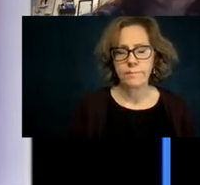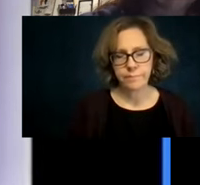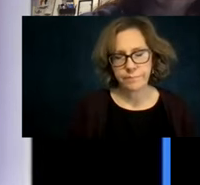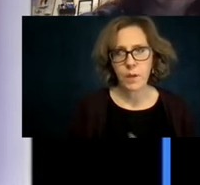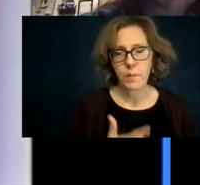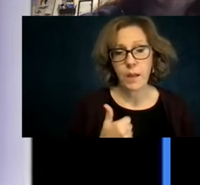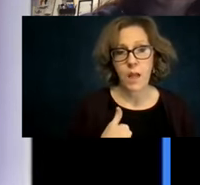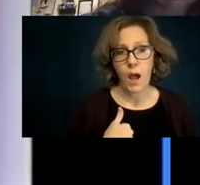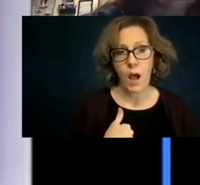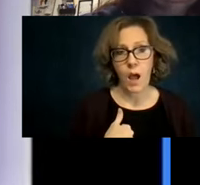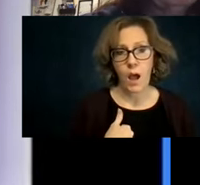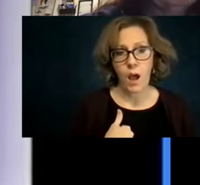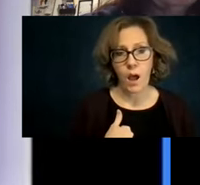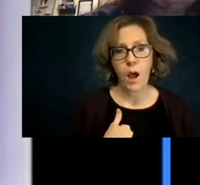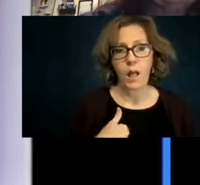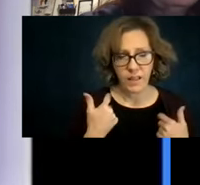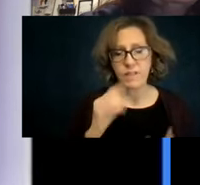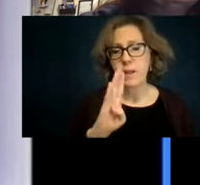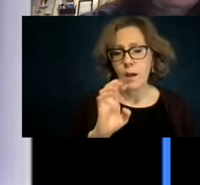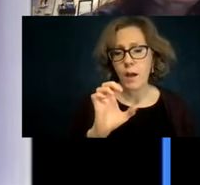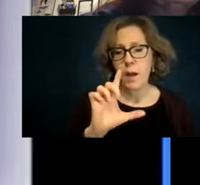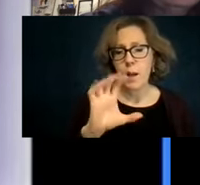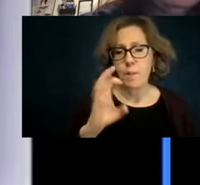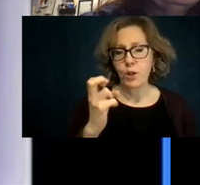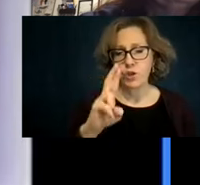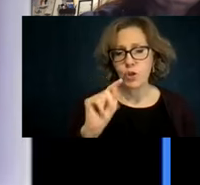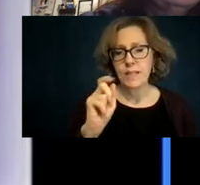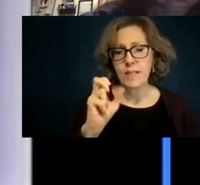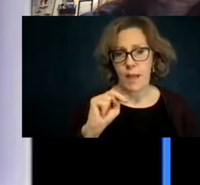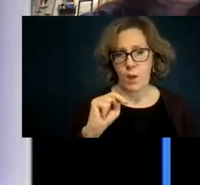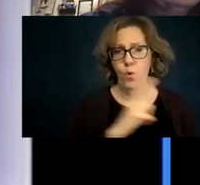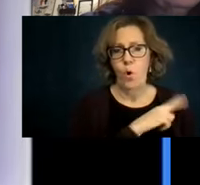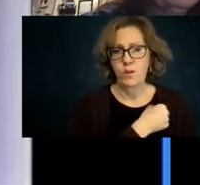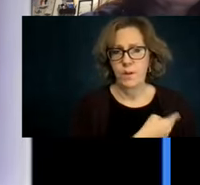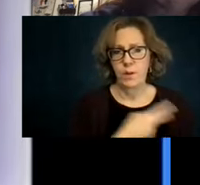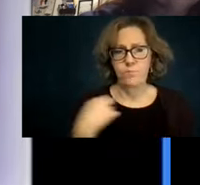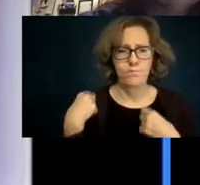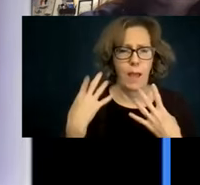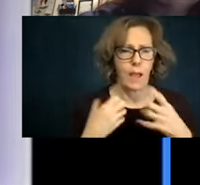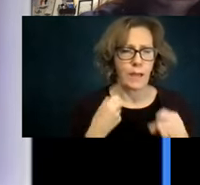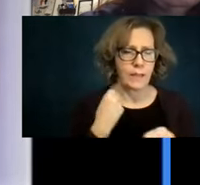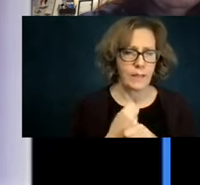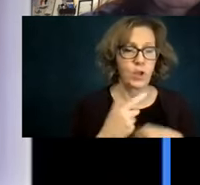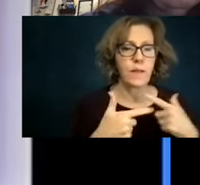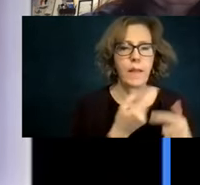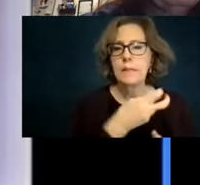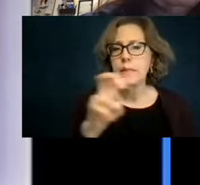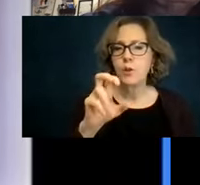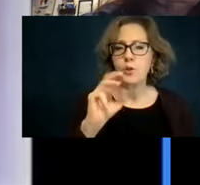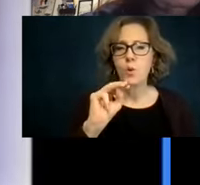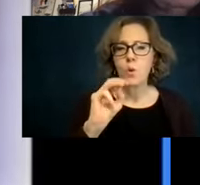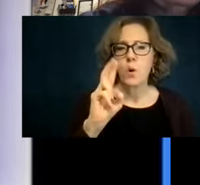was in Belchertown for 3 years, and my sister too, and then I was sent to Munson,